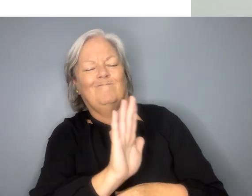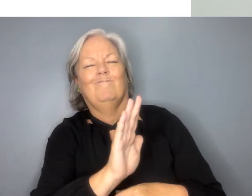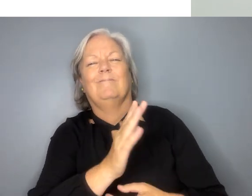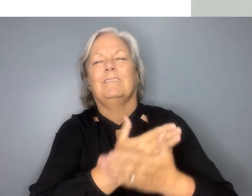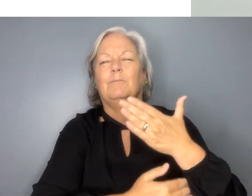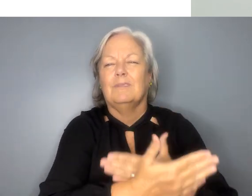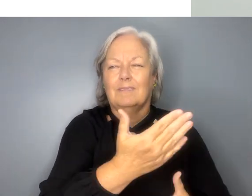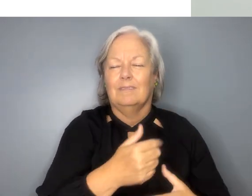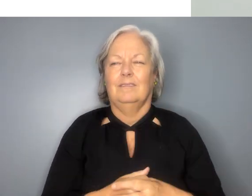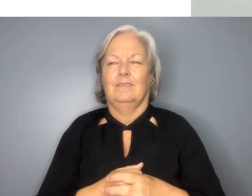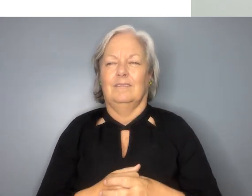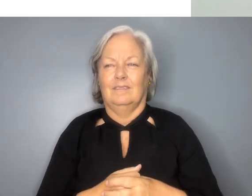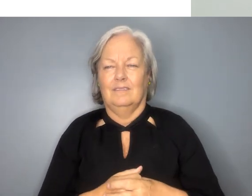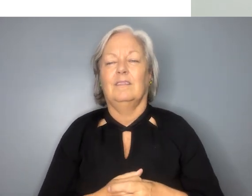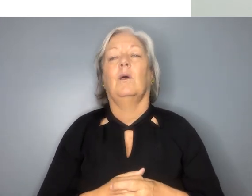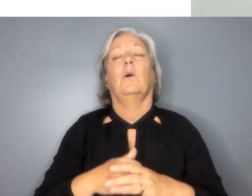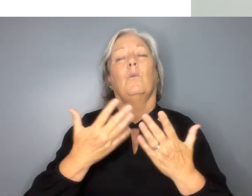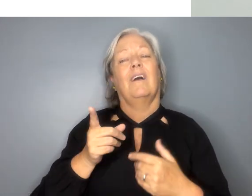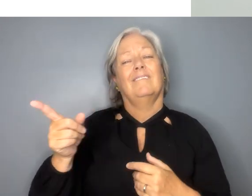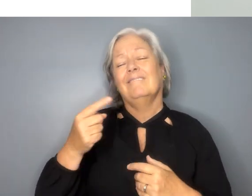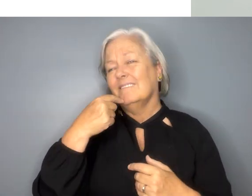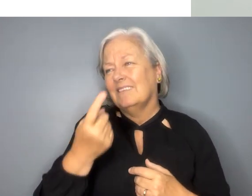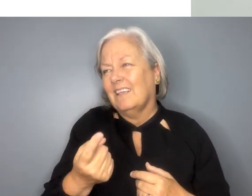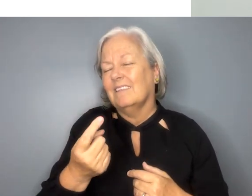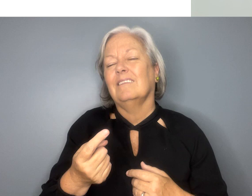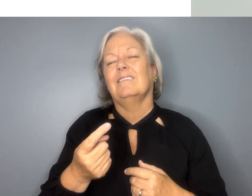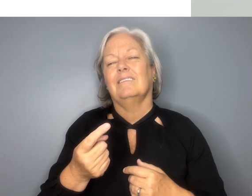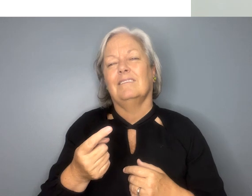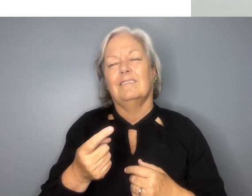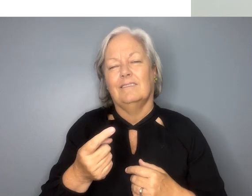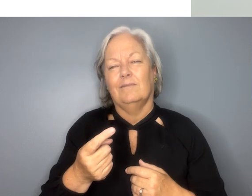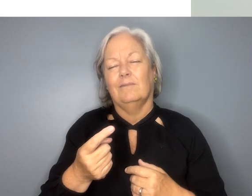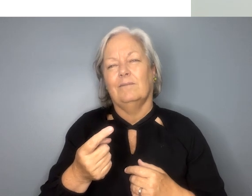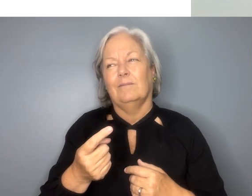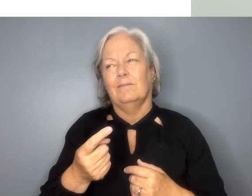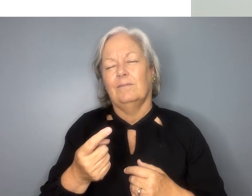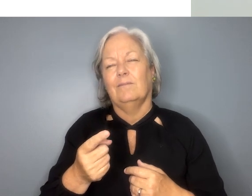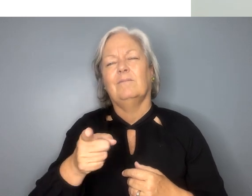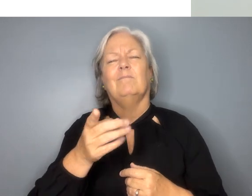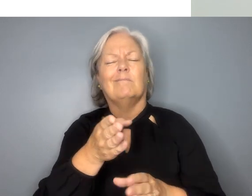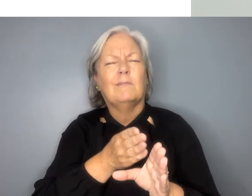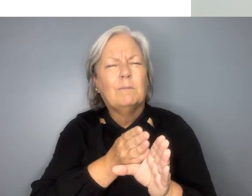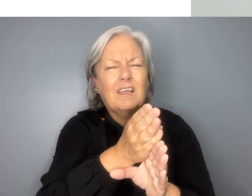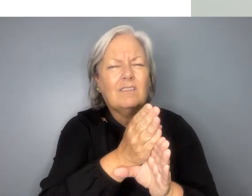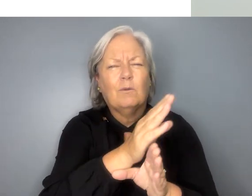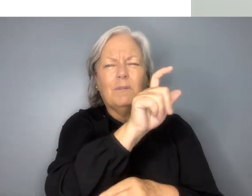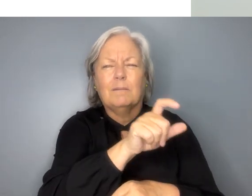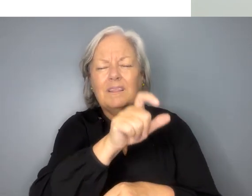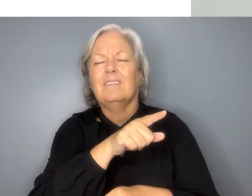forms of disability. A key concern highlighted by panelists was the expectations imposed by medical